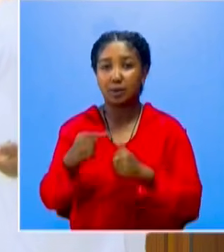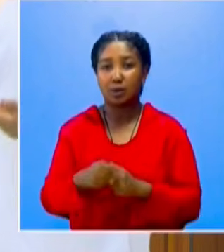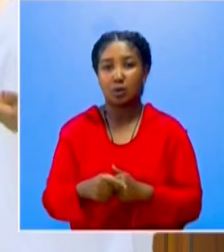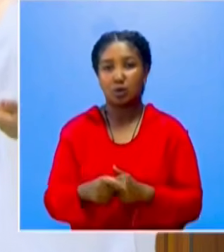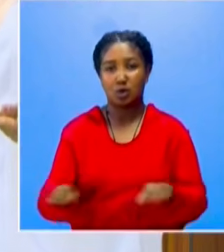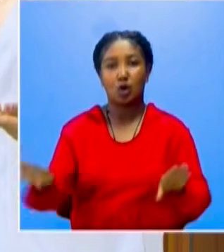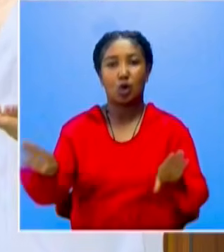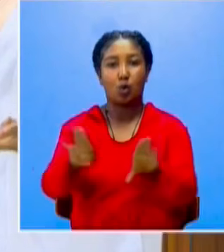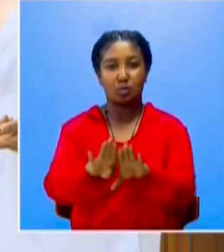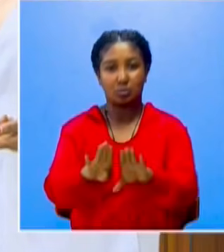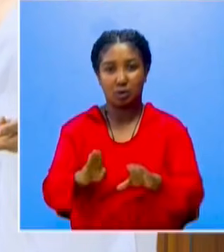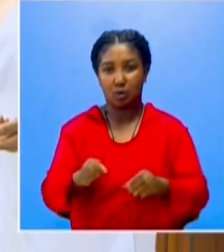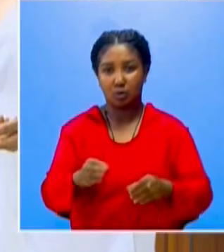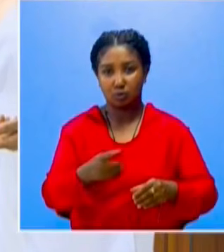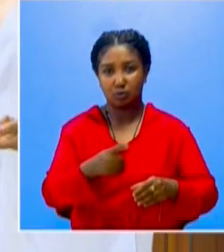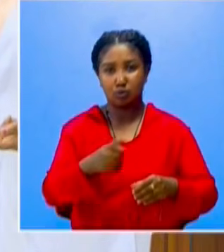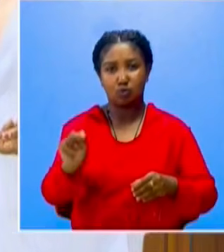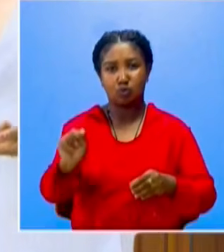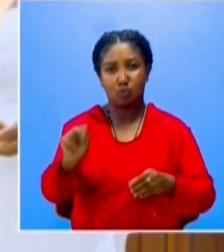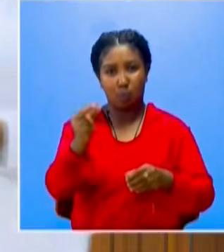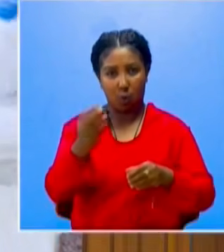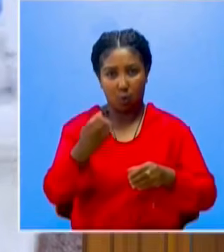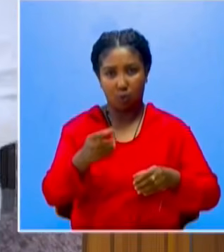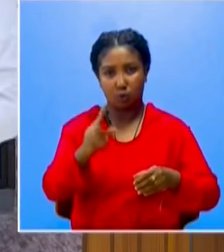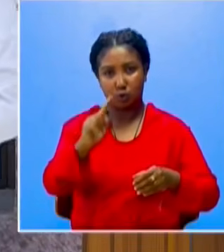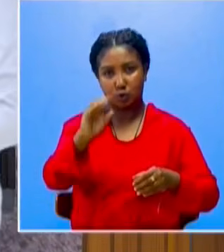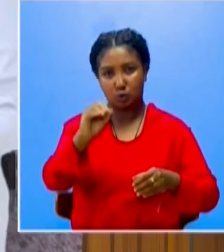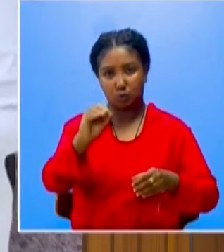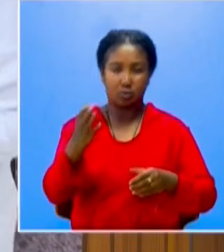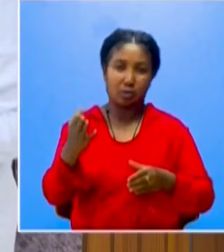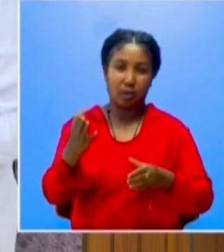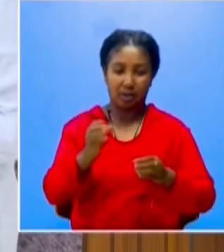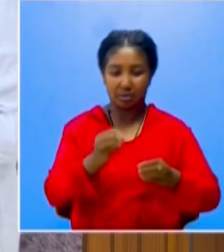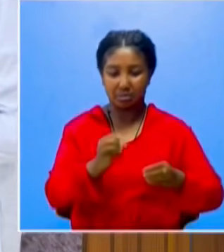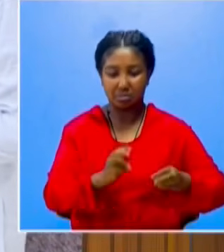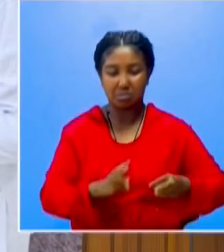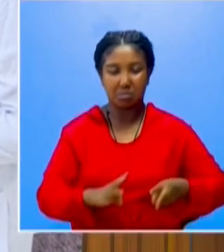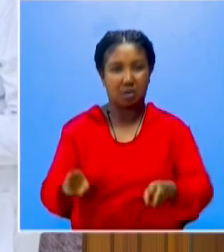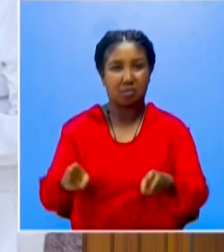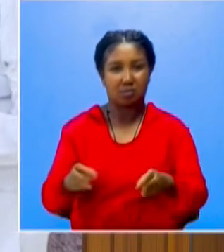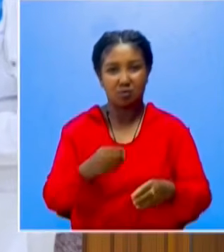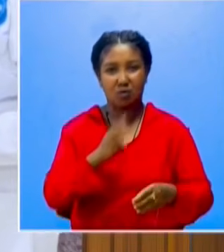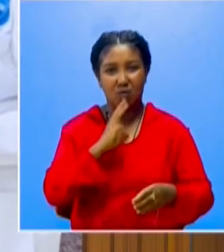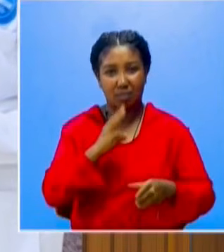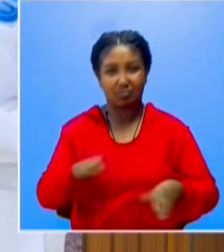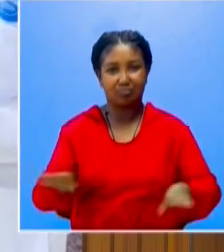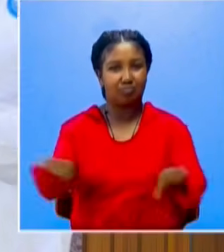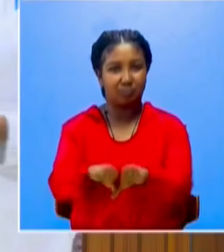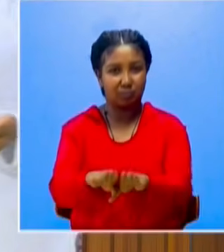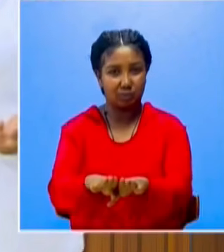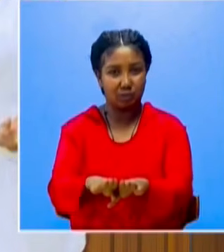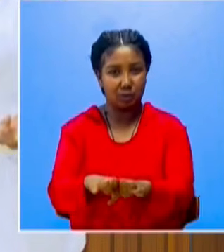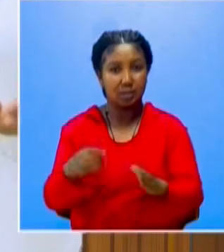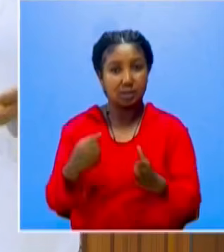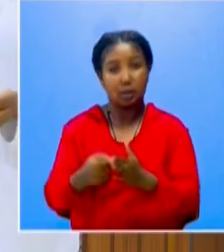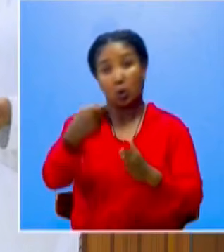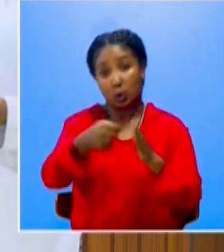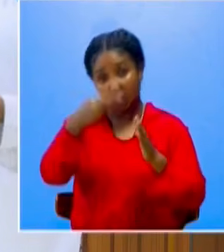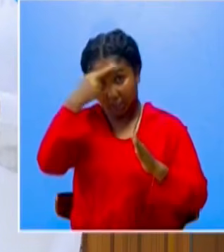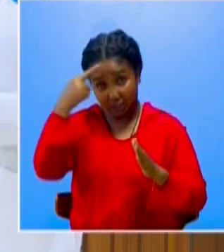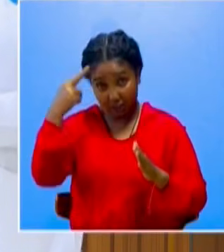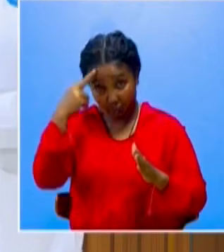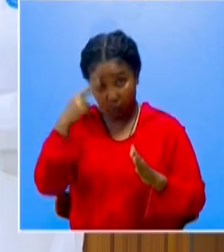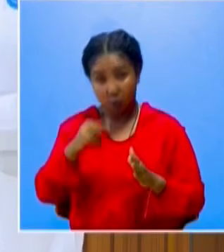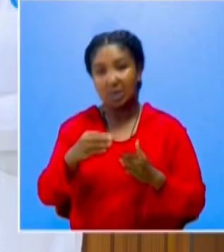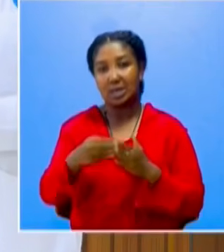closed drains, right? So one other way of expressing cause and effect is what?